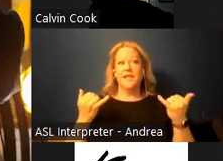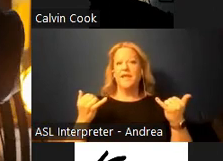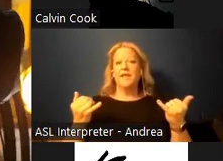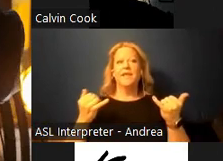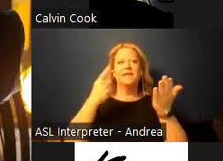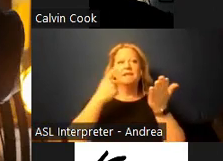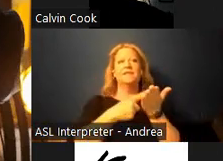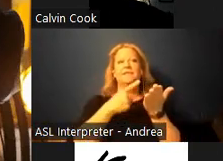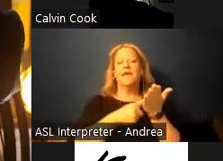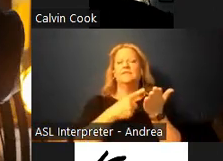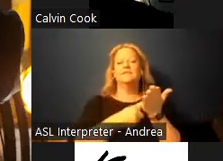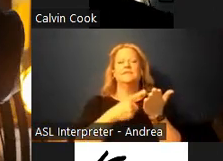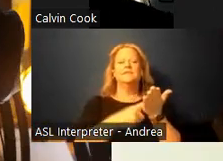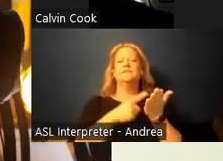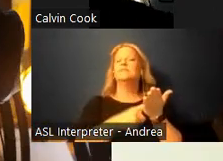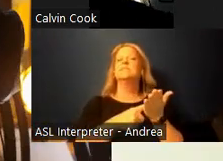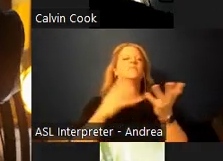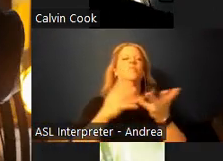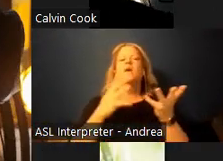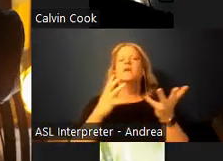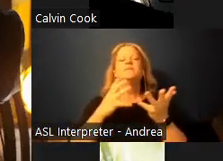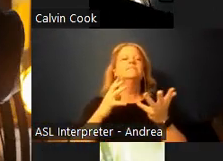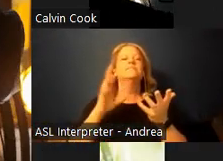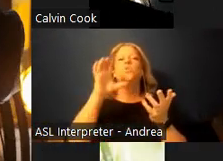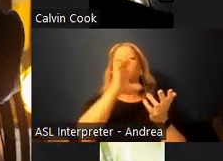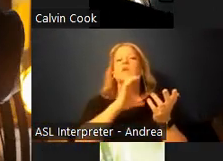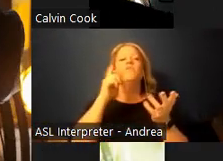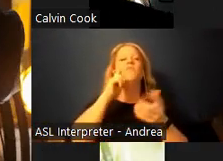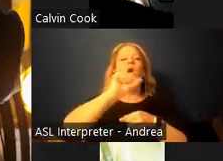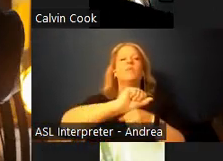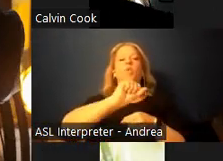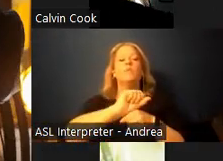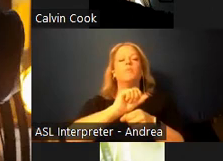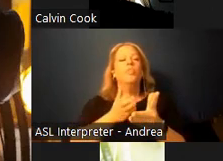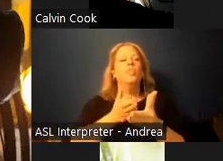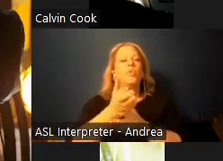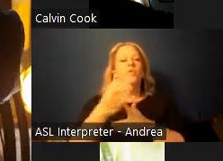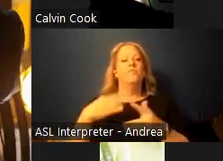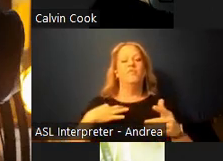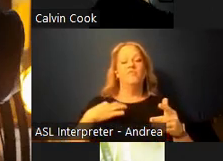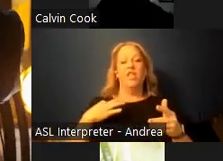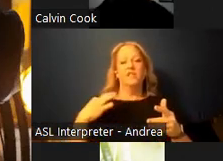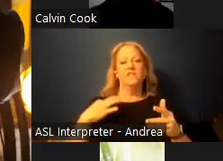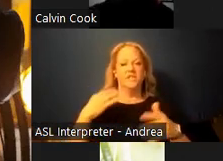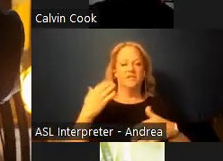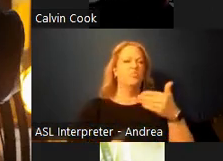of finding employment through the volunteer process, or sort of